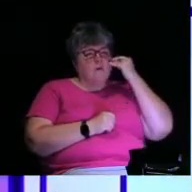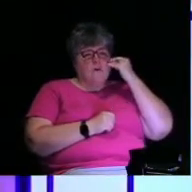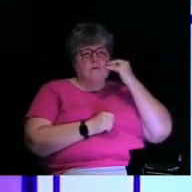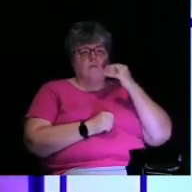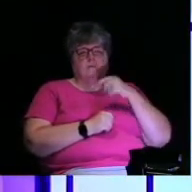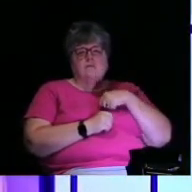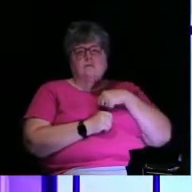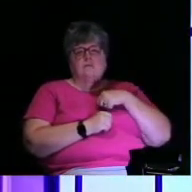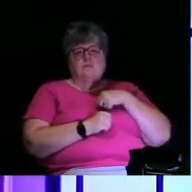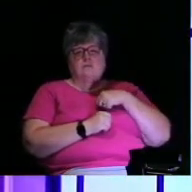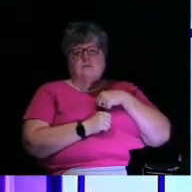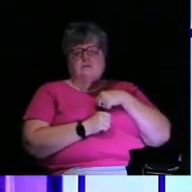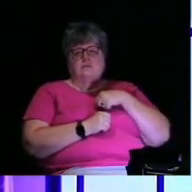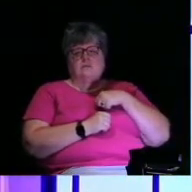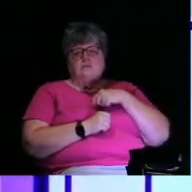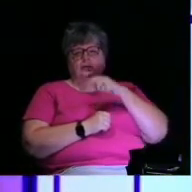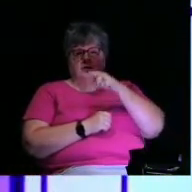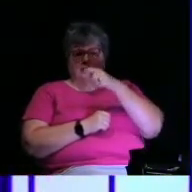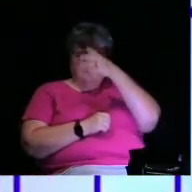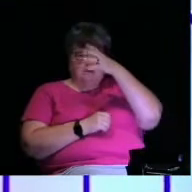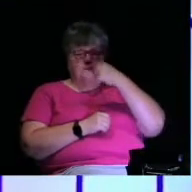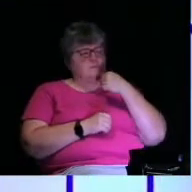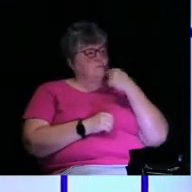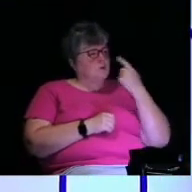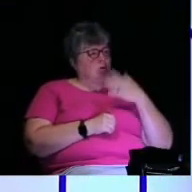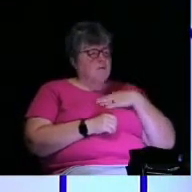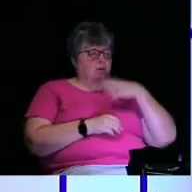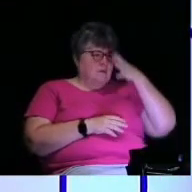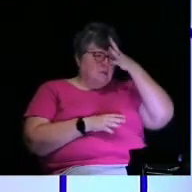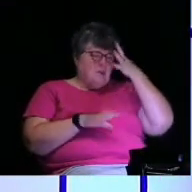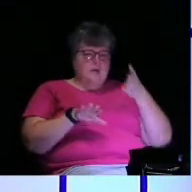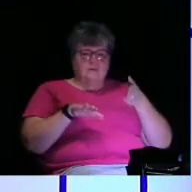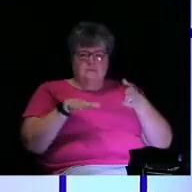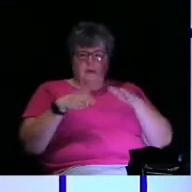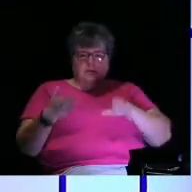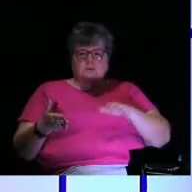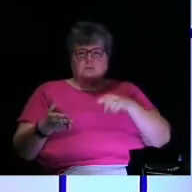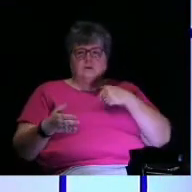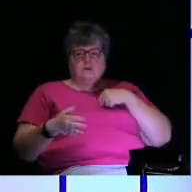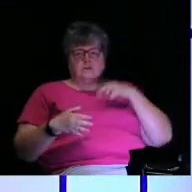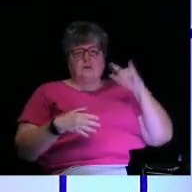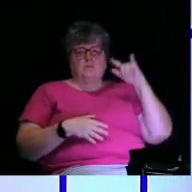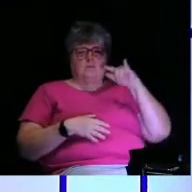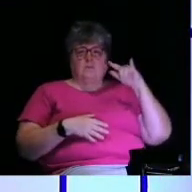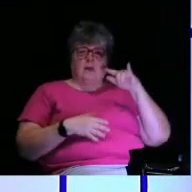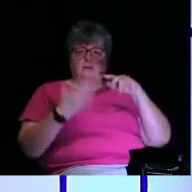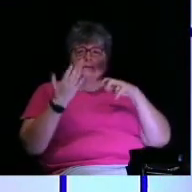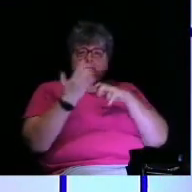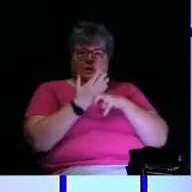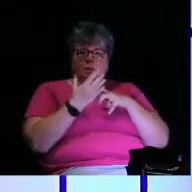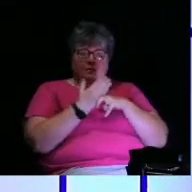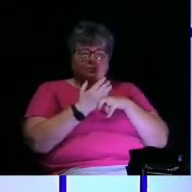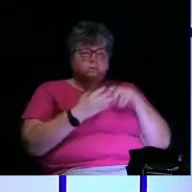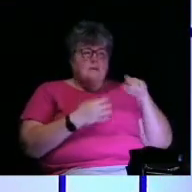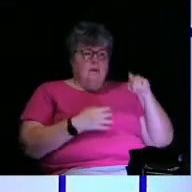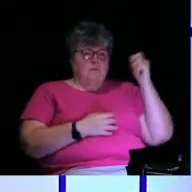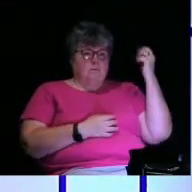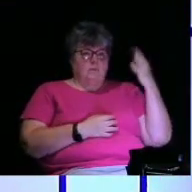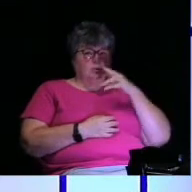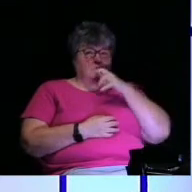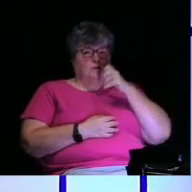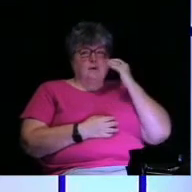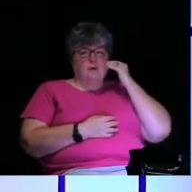elders of my church answered the phone, and he said, hey, your dad passed away. There's a plane ticket waiting for you. And that preacher, who didn't know me, that preacher drove me to the airport